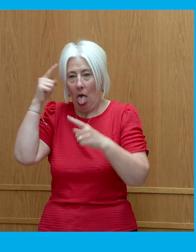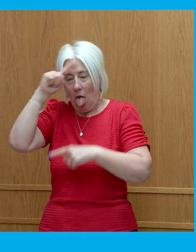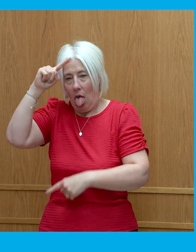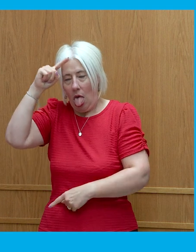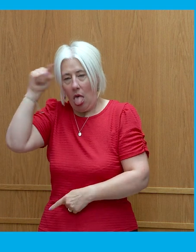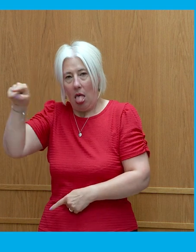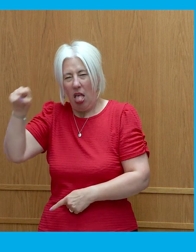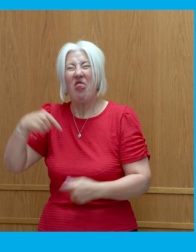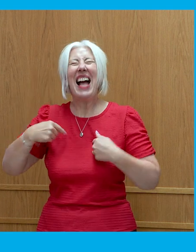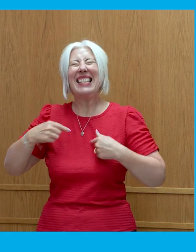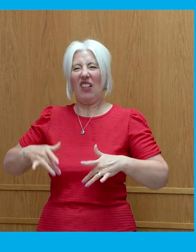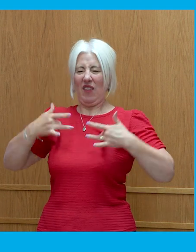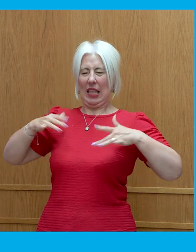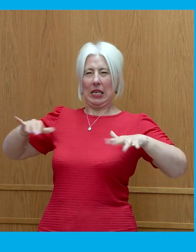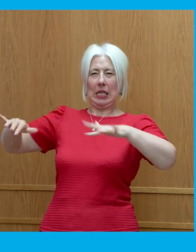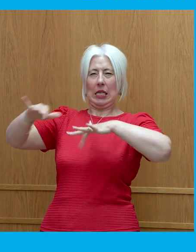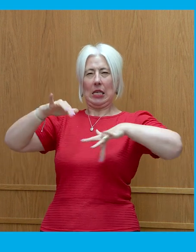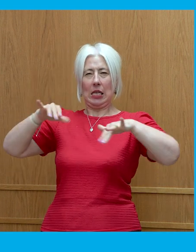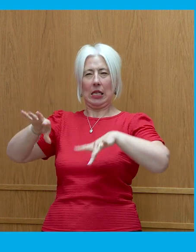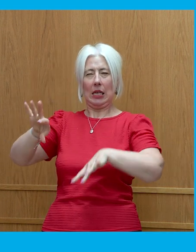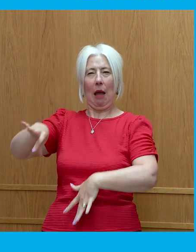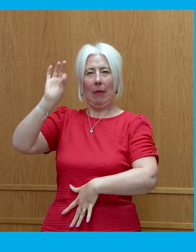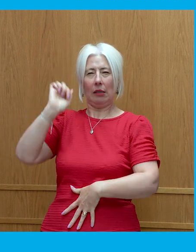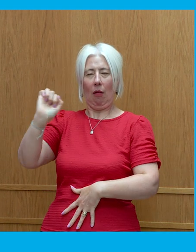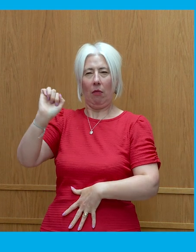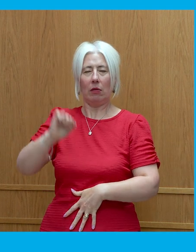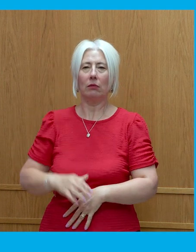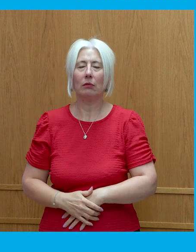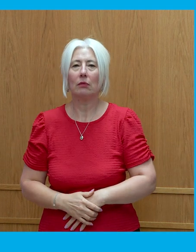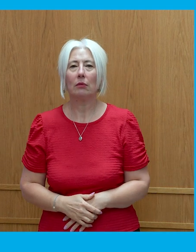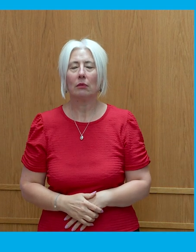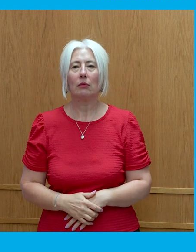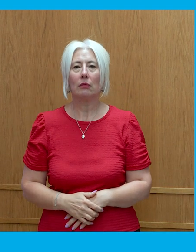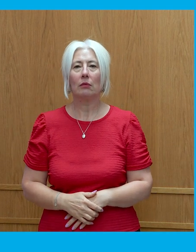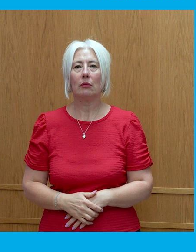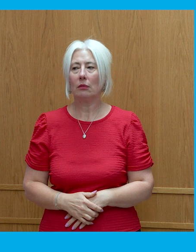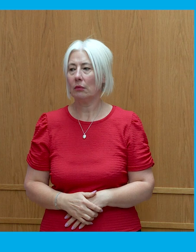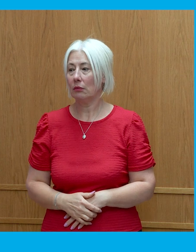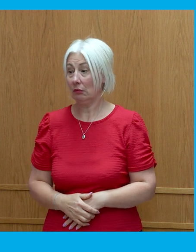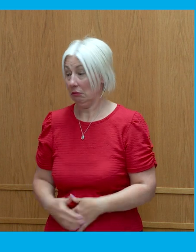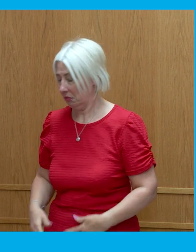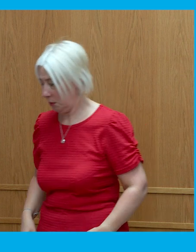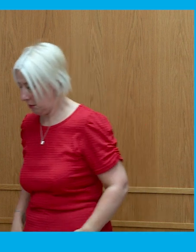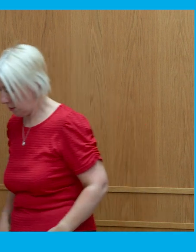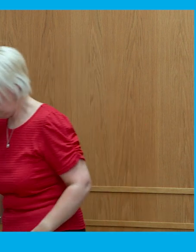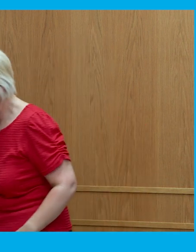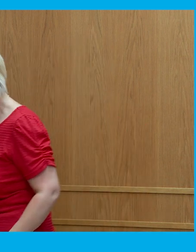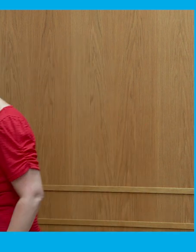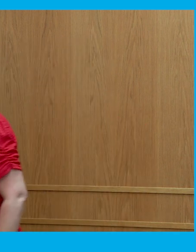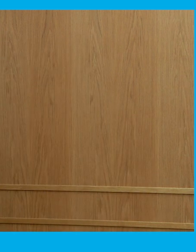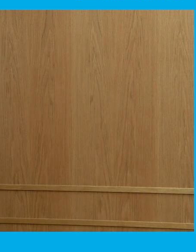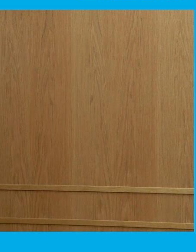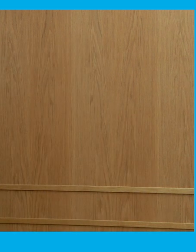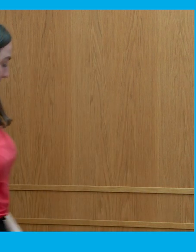that's the sense that I certainly got from the Republican National Convention. Thanks. So this is I hope this